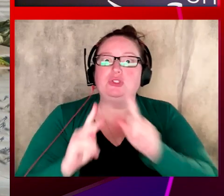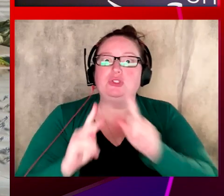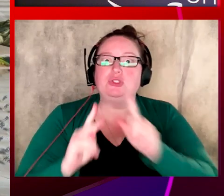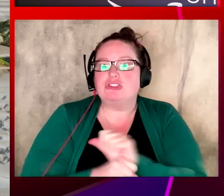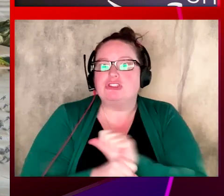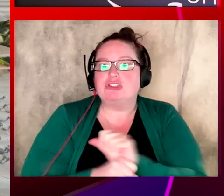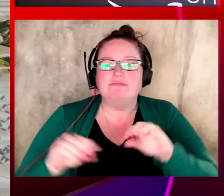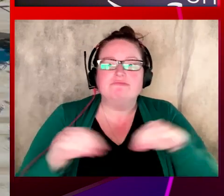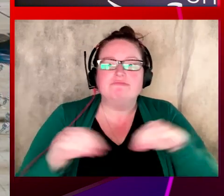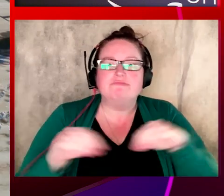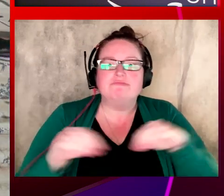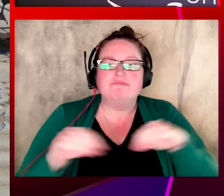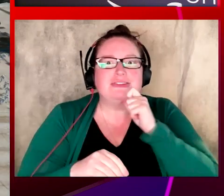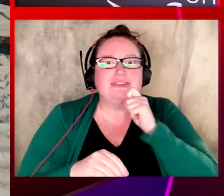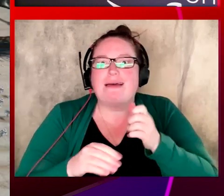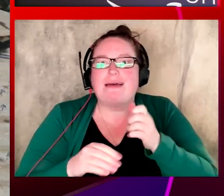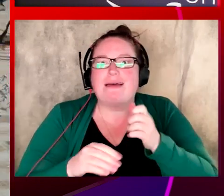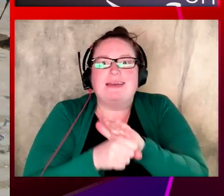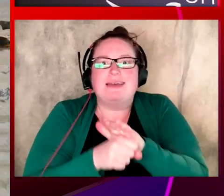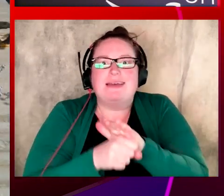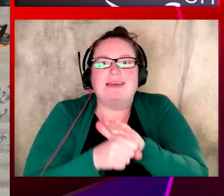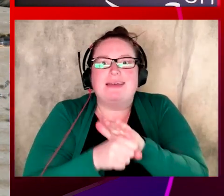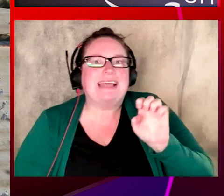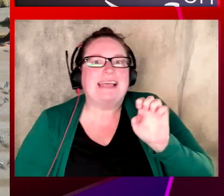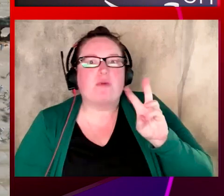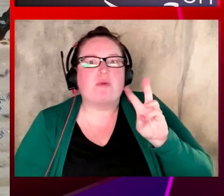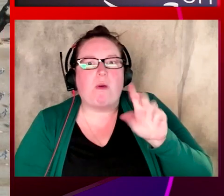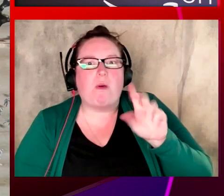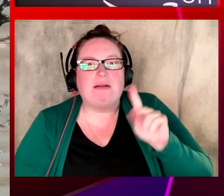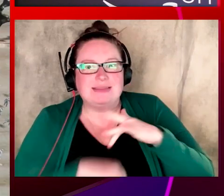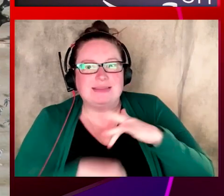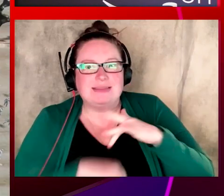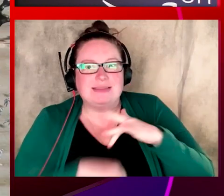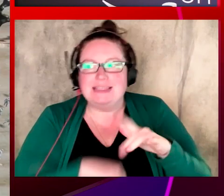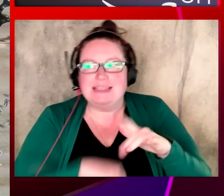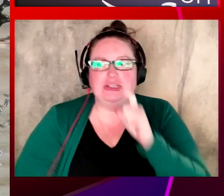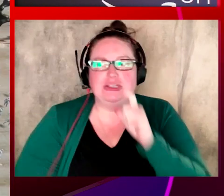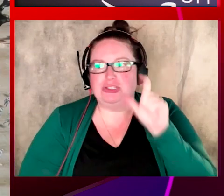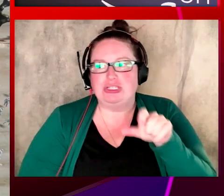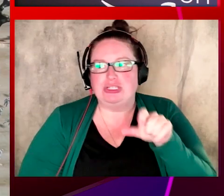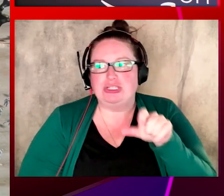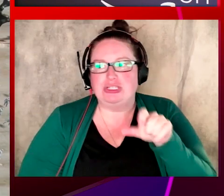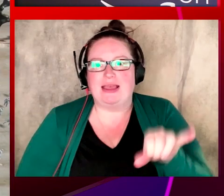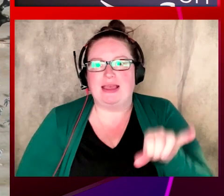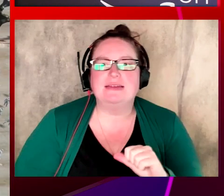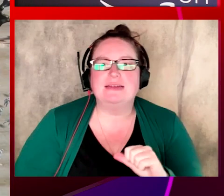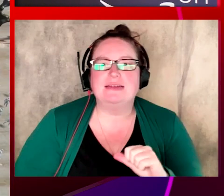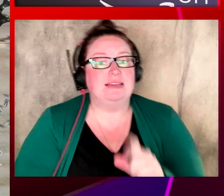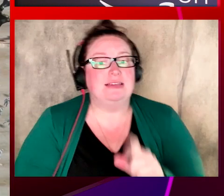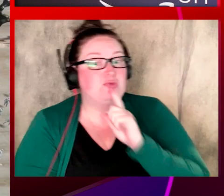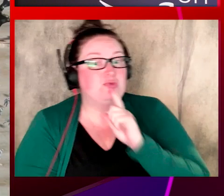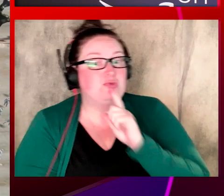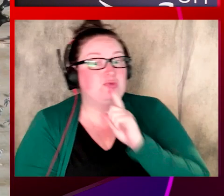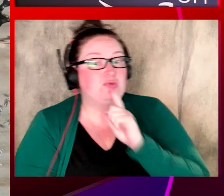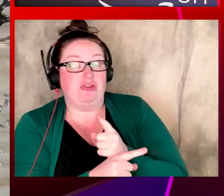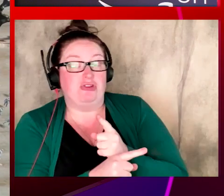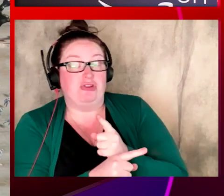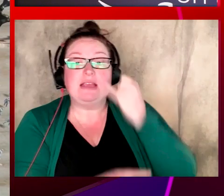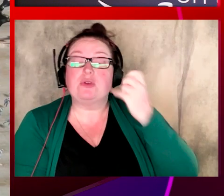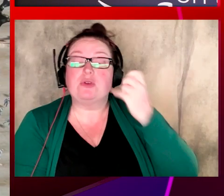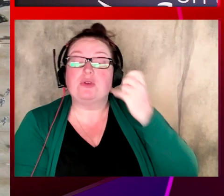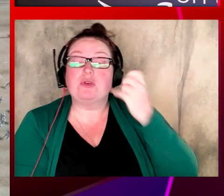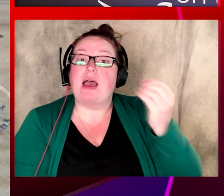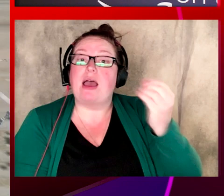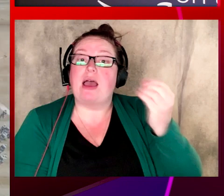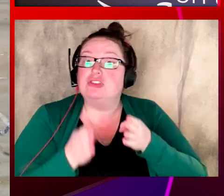enough sidewalk space to cram 1 million people in Vegas. The thing is, so you should not do that. You should not do that. This is actually really accurate because if you go out onto the Strip, especially at